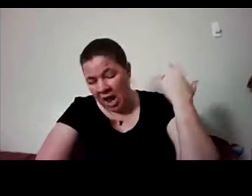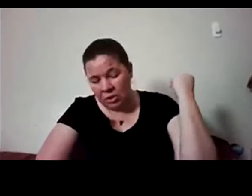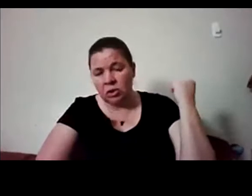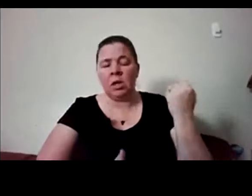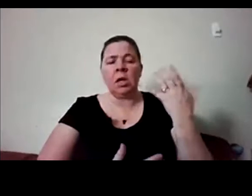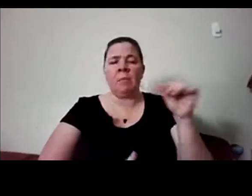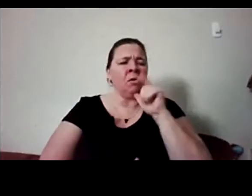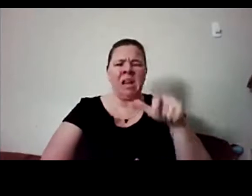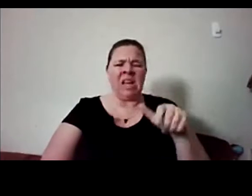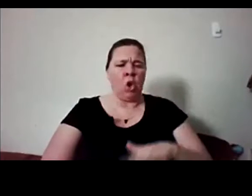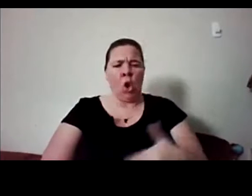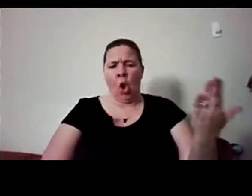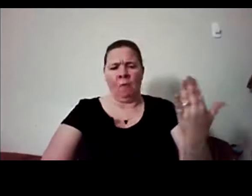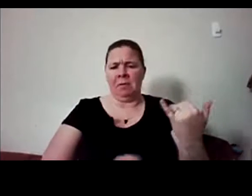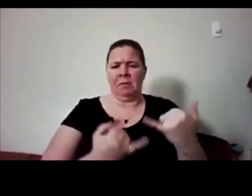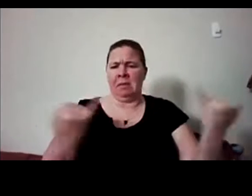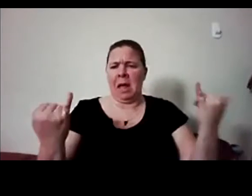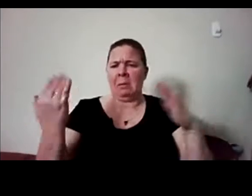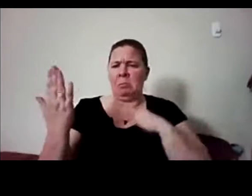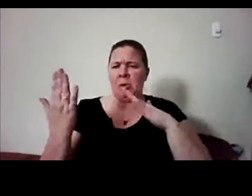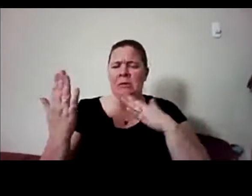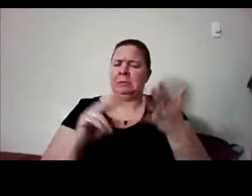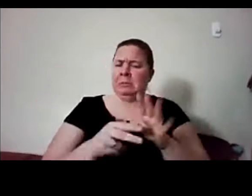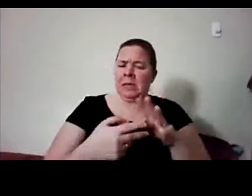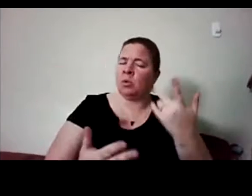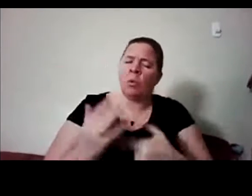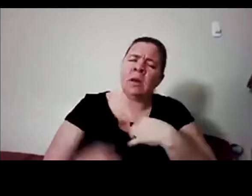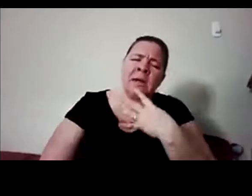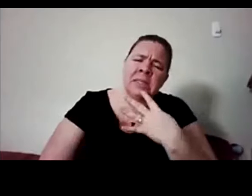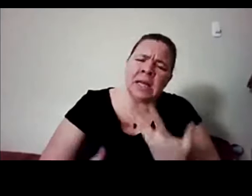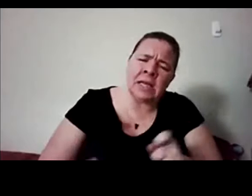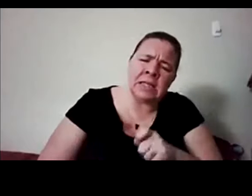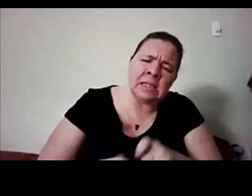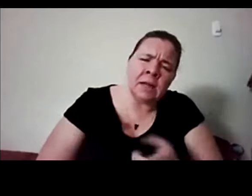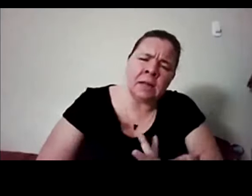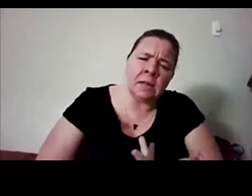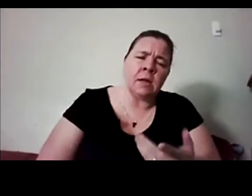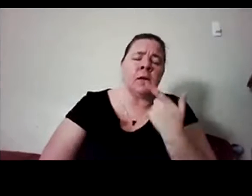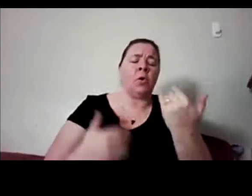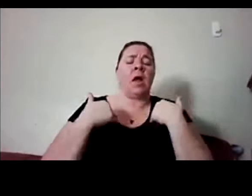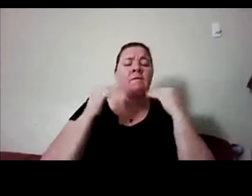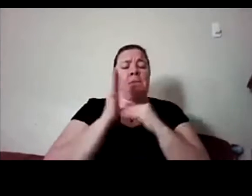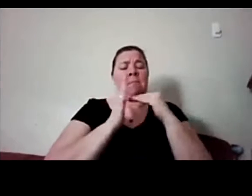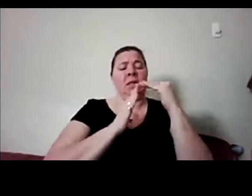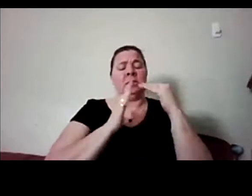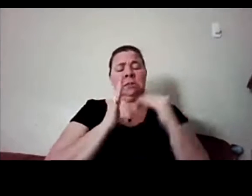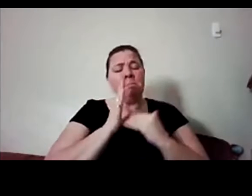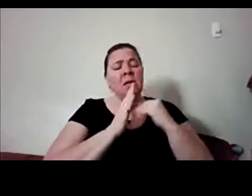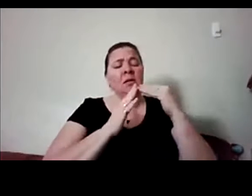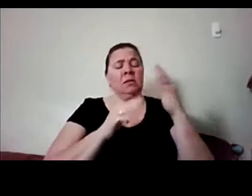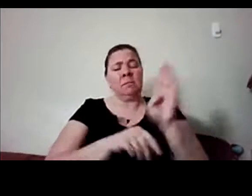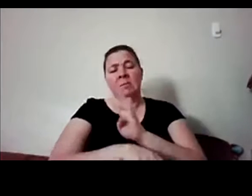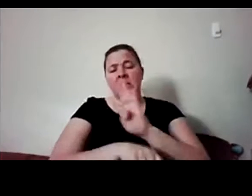an offline presence. So what am I saying in essence? Yes, we have millions upon millions of businesses